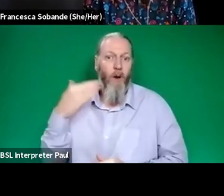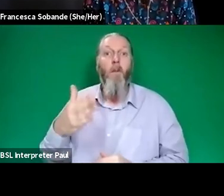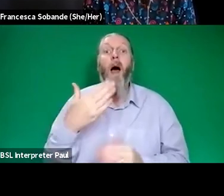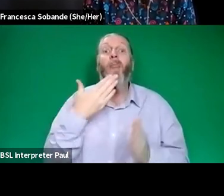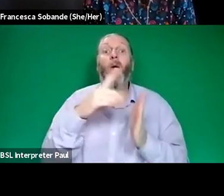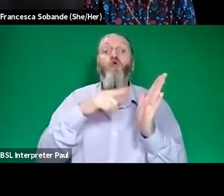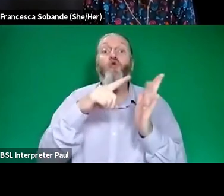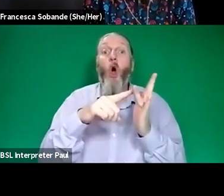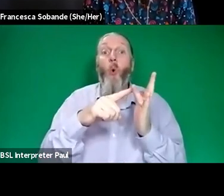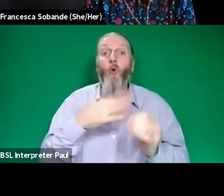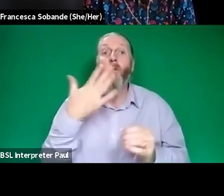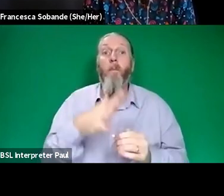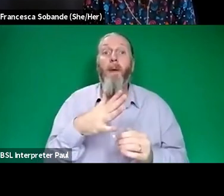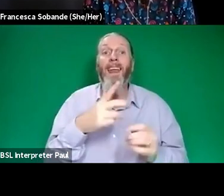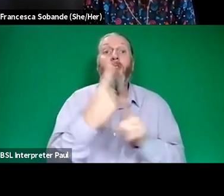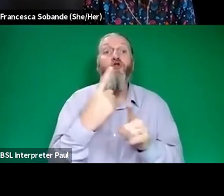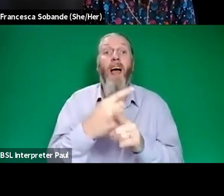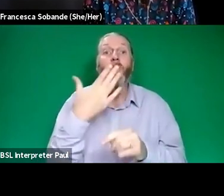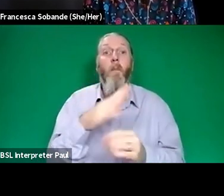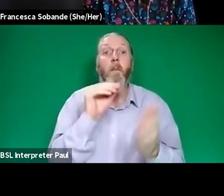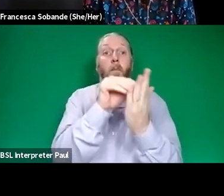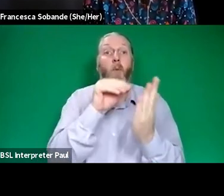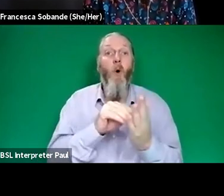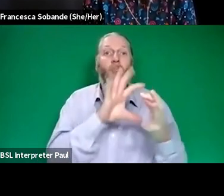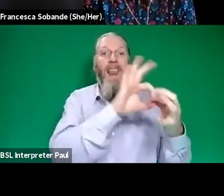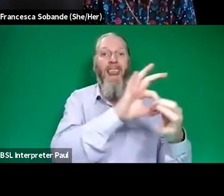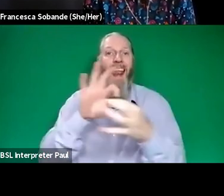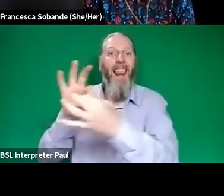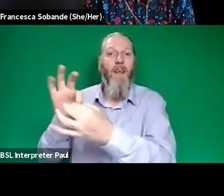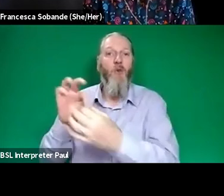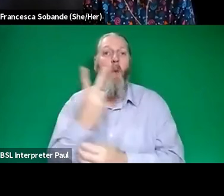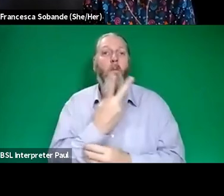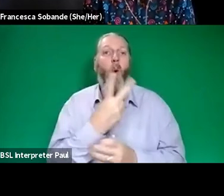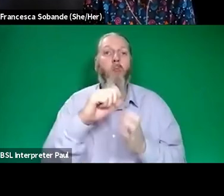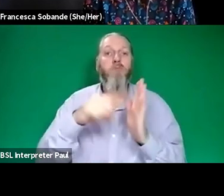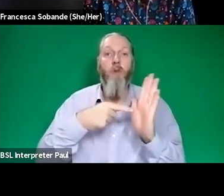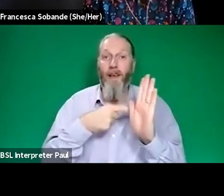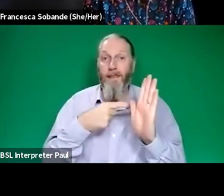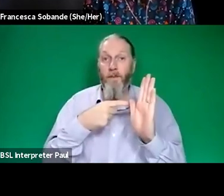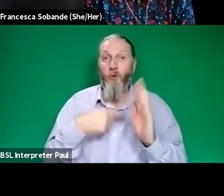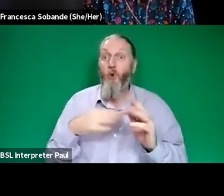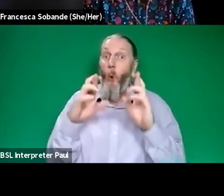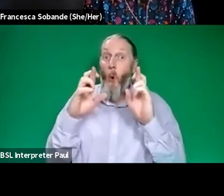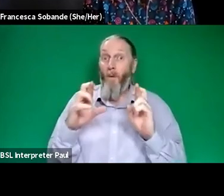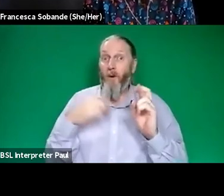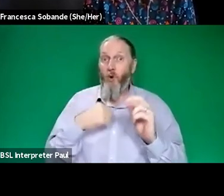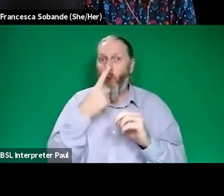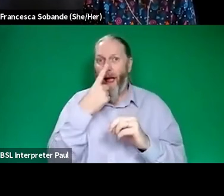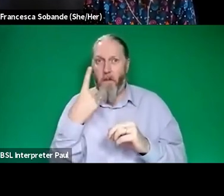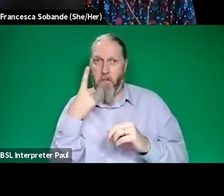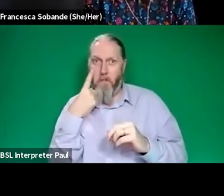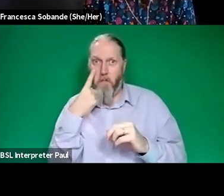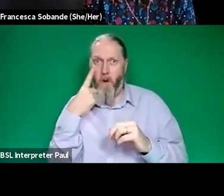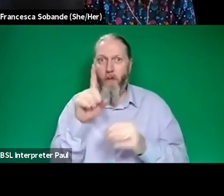these projects in the chat. So hopefully people can pick up on those links and do a little bit more digging. But we have, you know, just